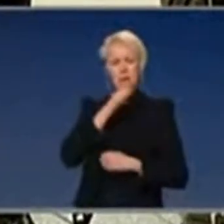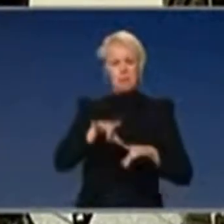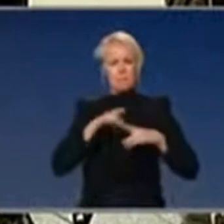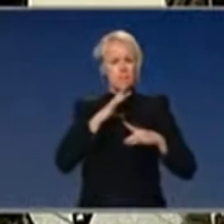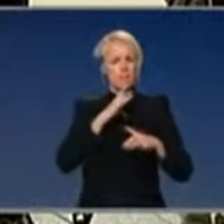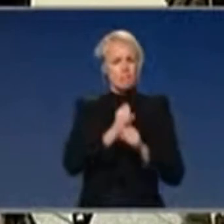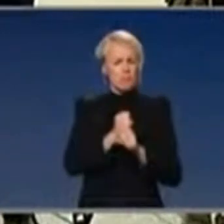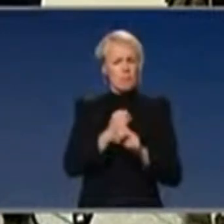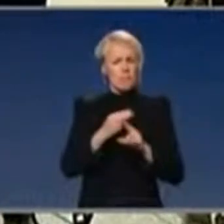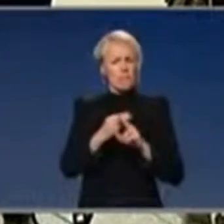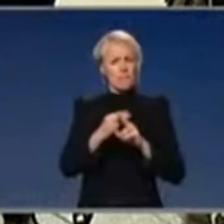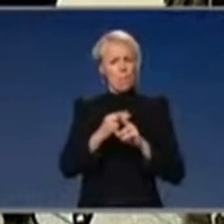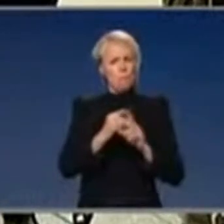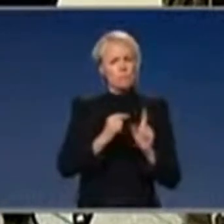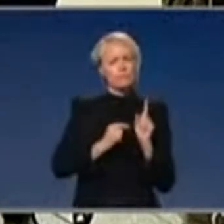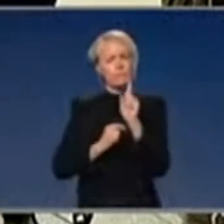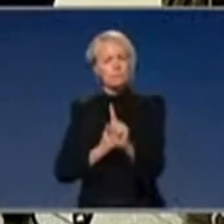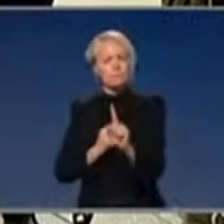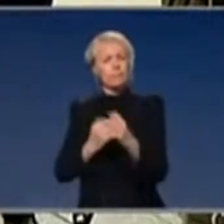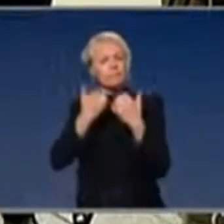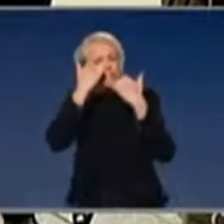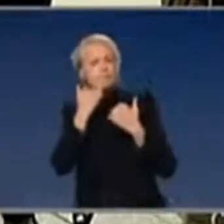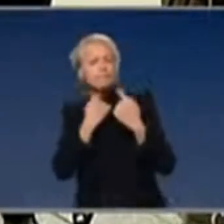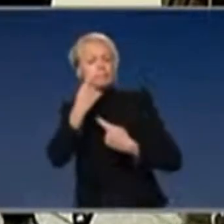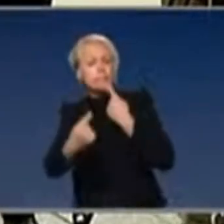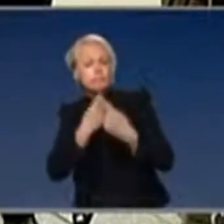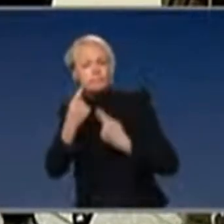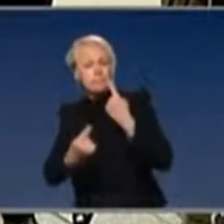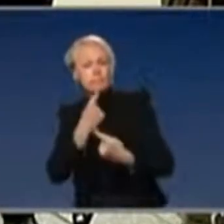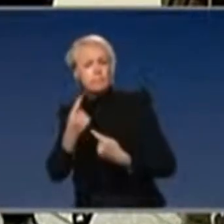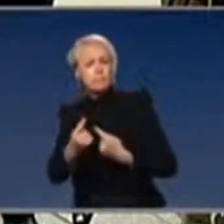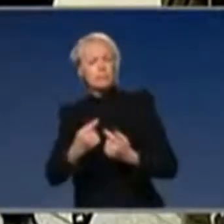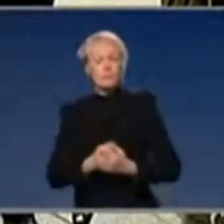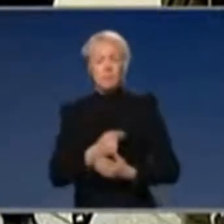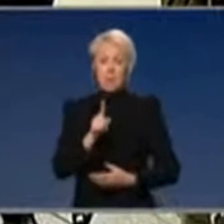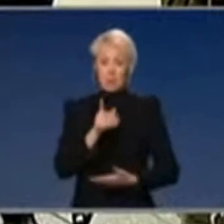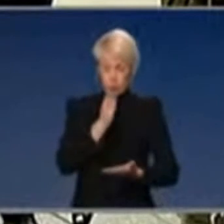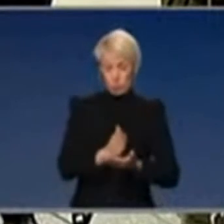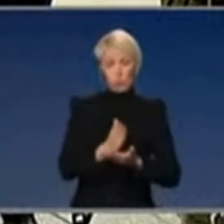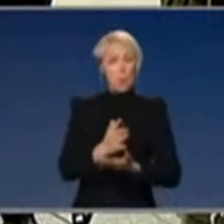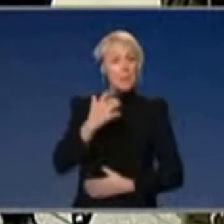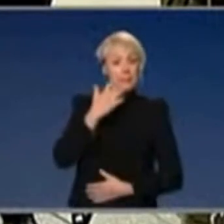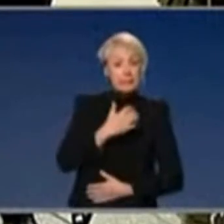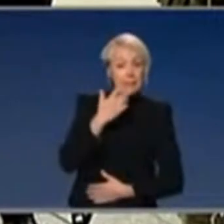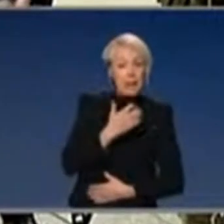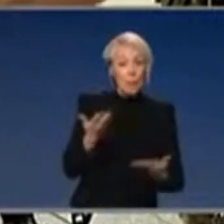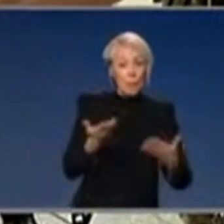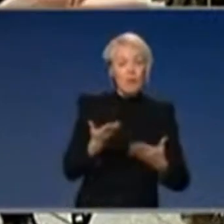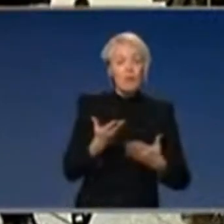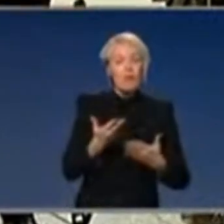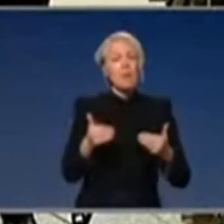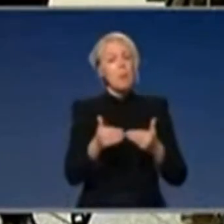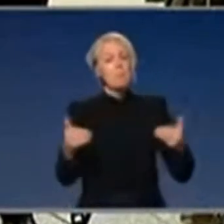commission, especially when the mistakes have been made by Border Force and also Department of Agriculture